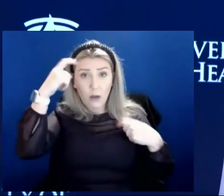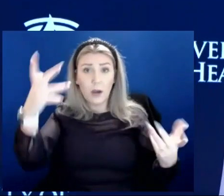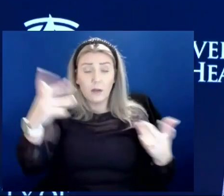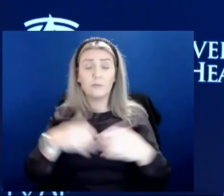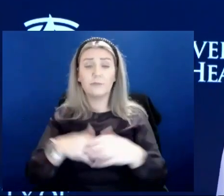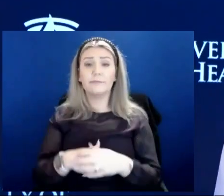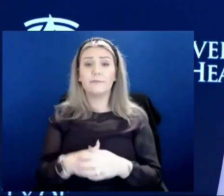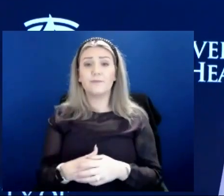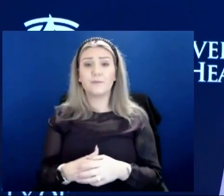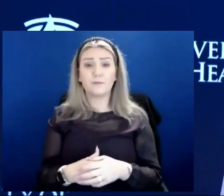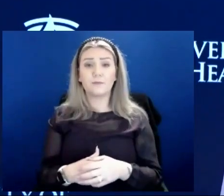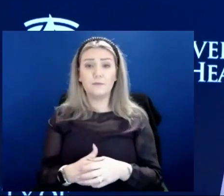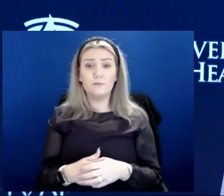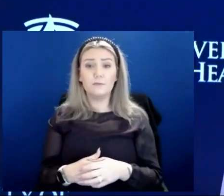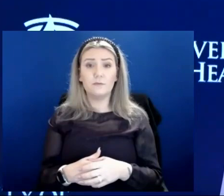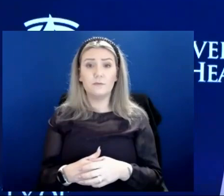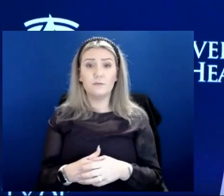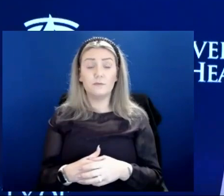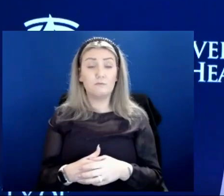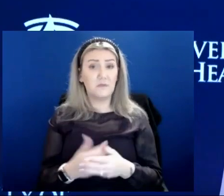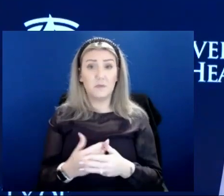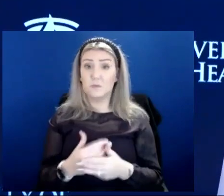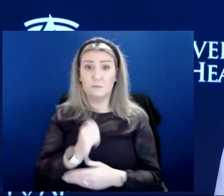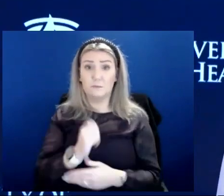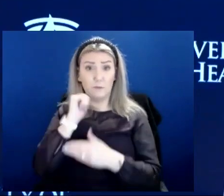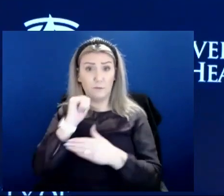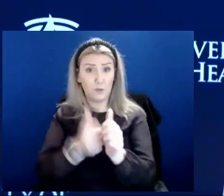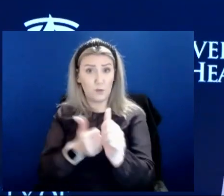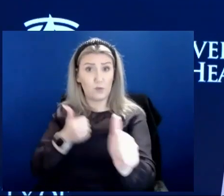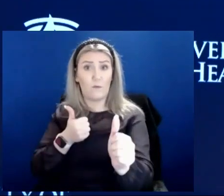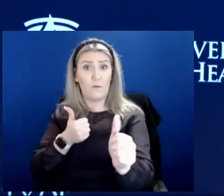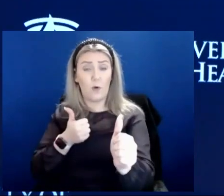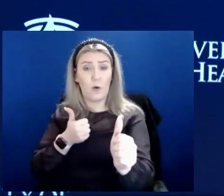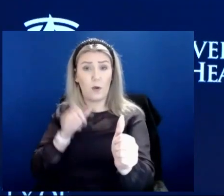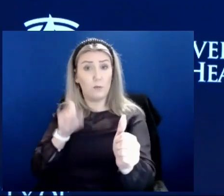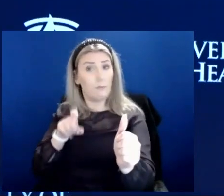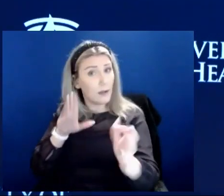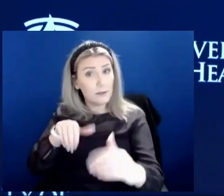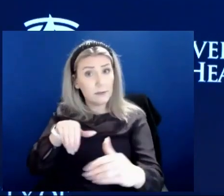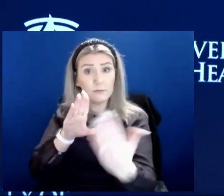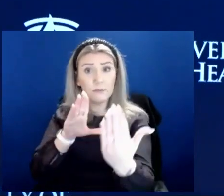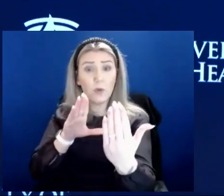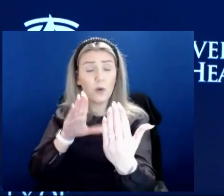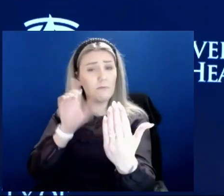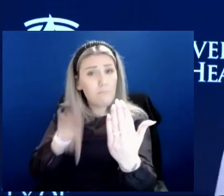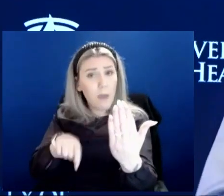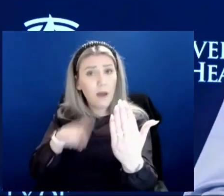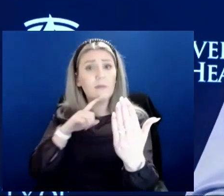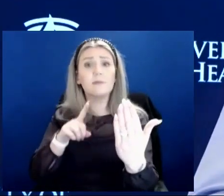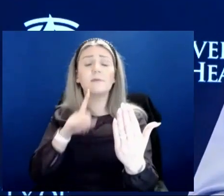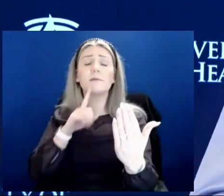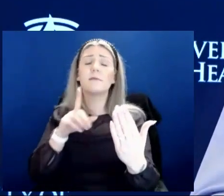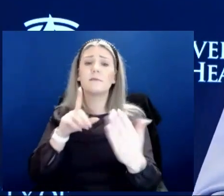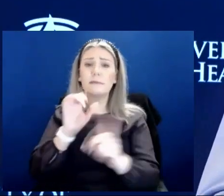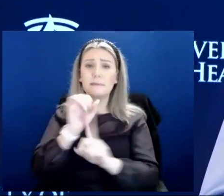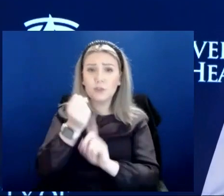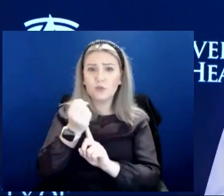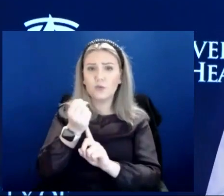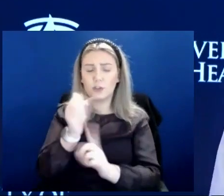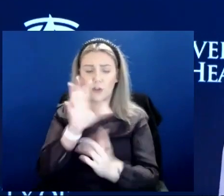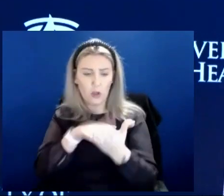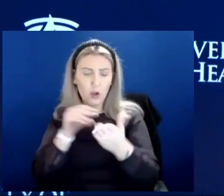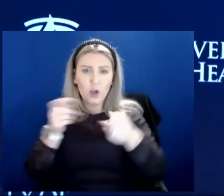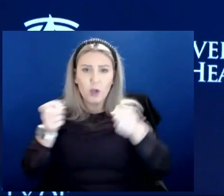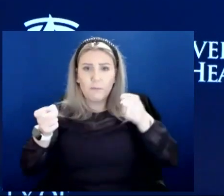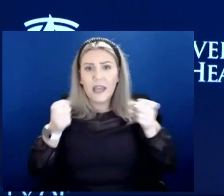we don't avoid, that we really approach those situations and we learn how to manage the feelings that